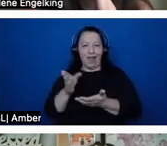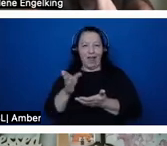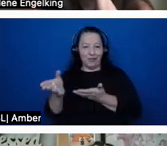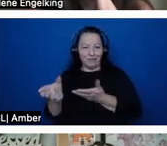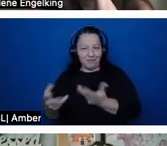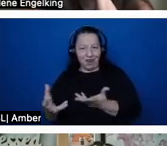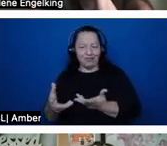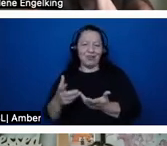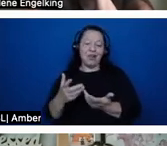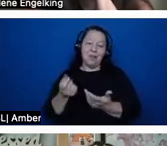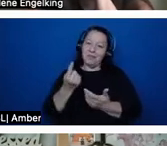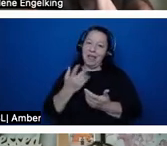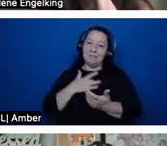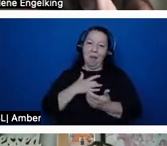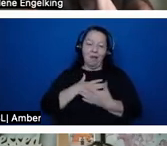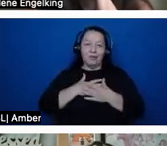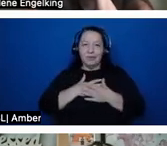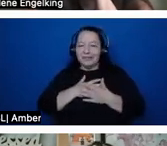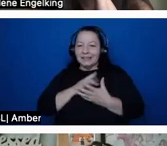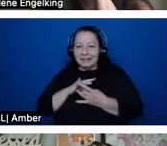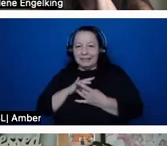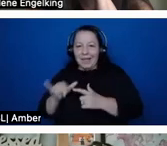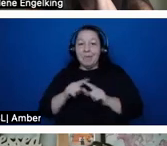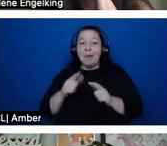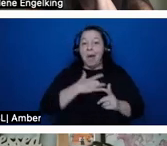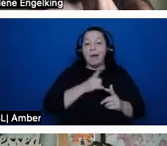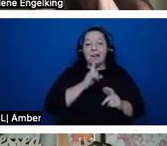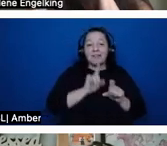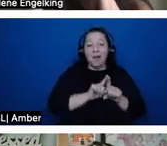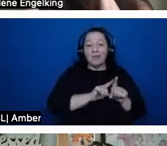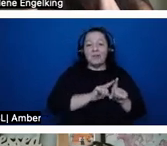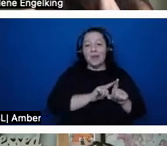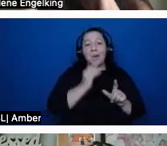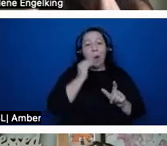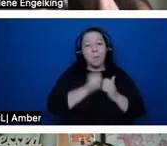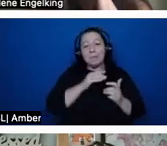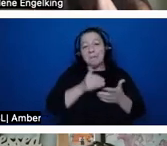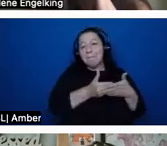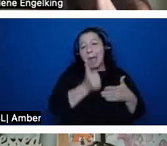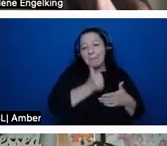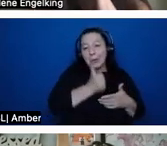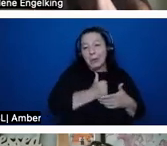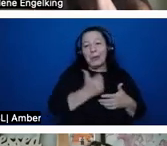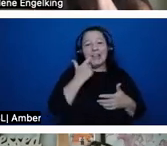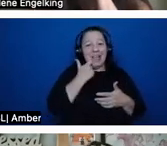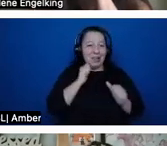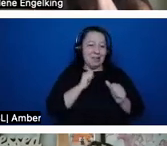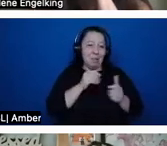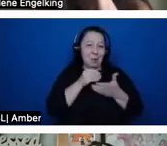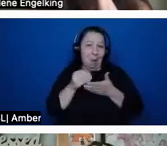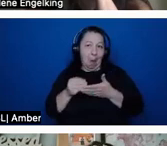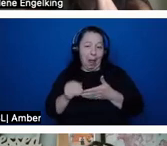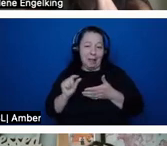at home with my my baby girl, who I just did a little bit of shopping for from the vendors here at Tribal